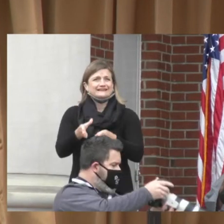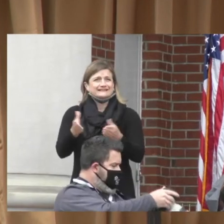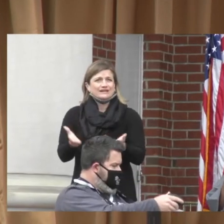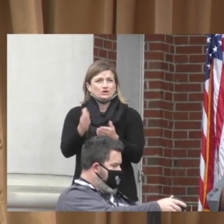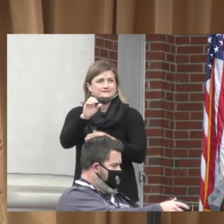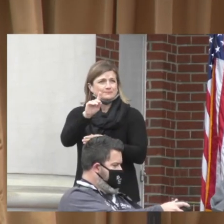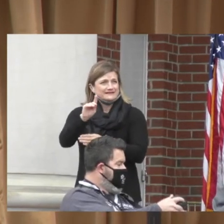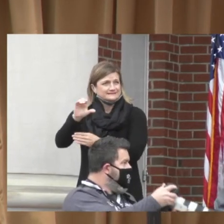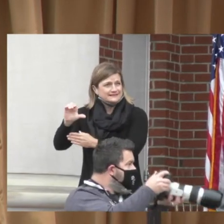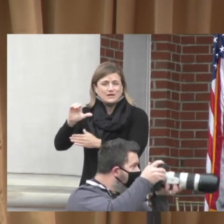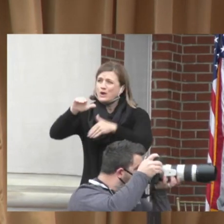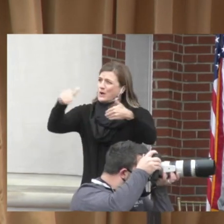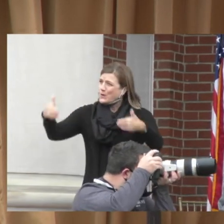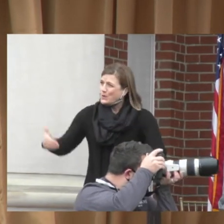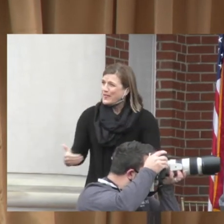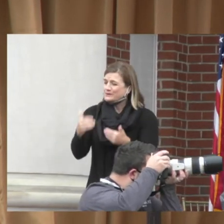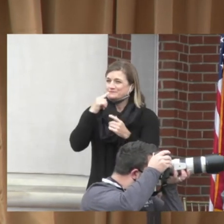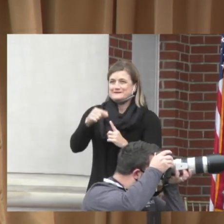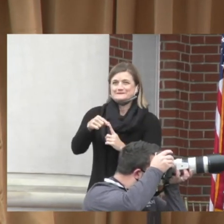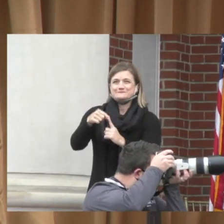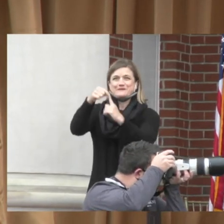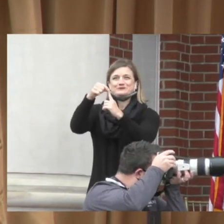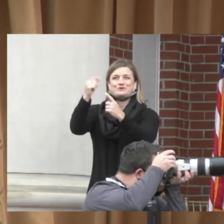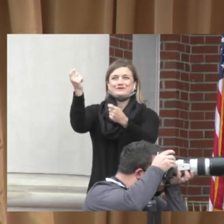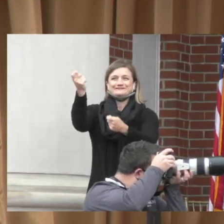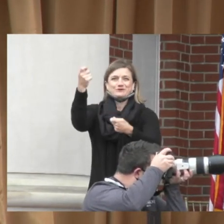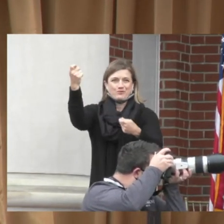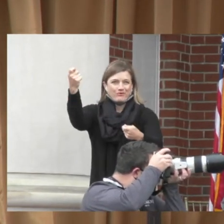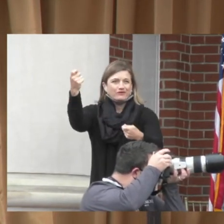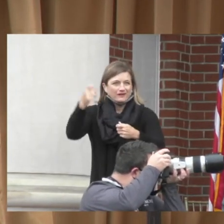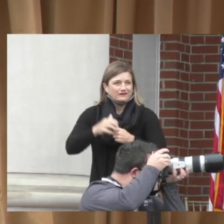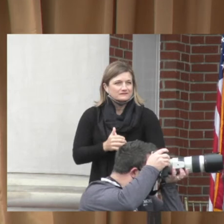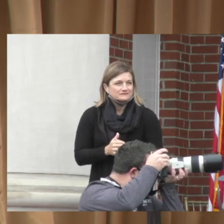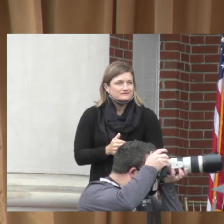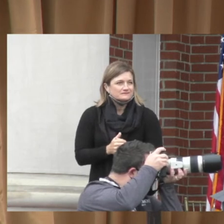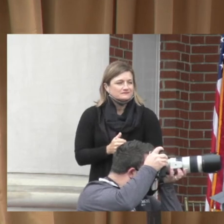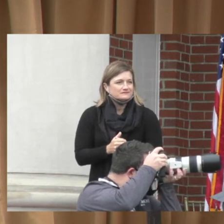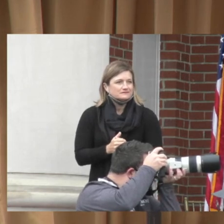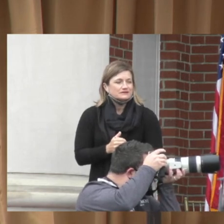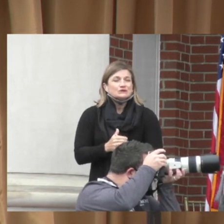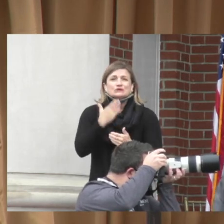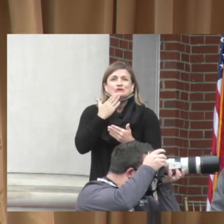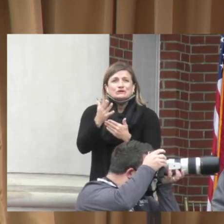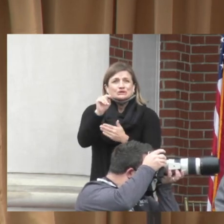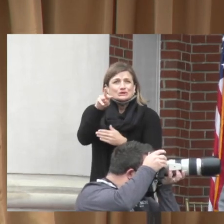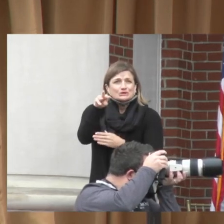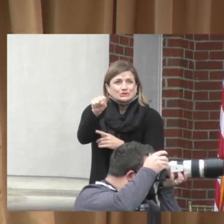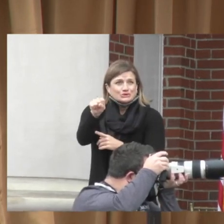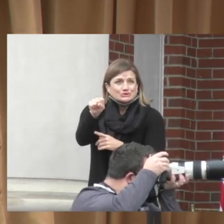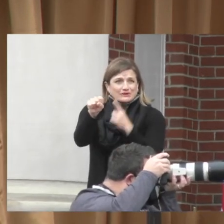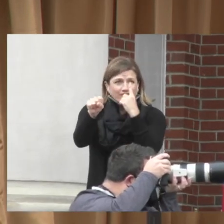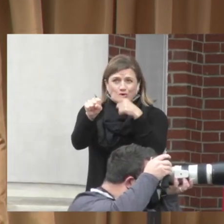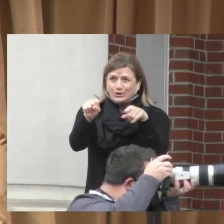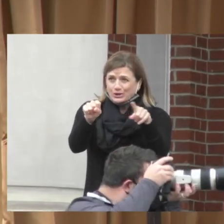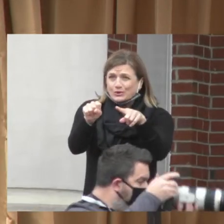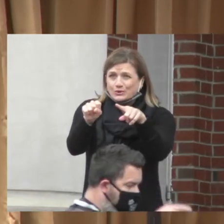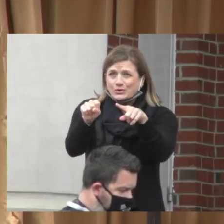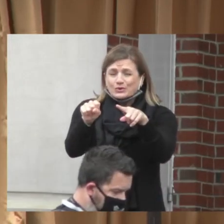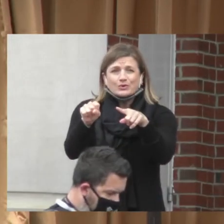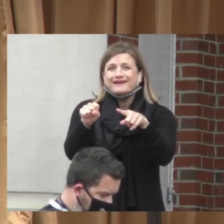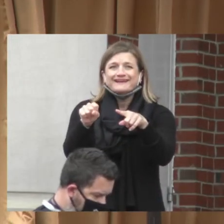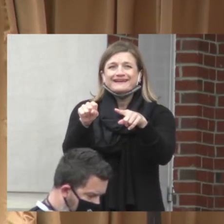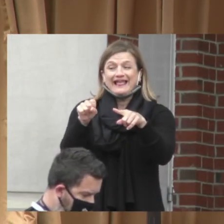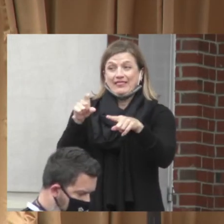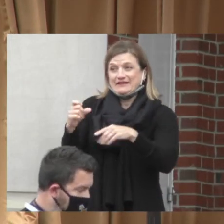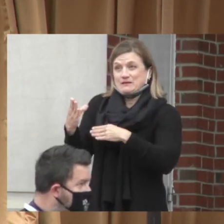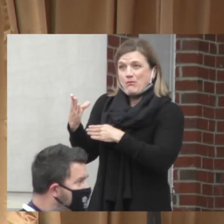like to welcome you to this very special ceremony. The good news for you is that you're missing out on the rain